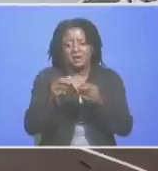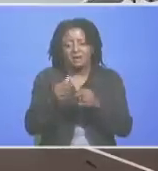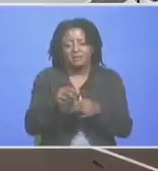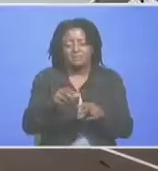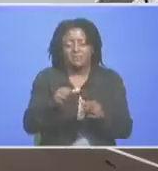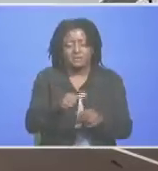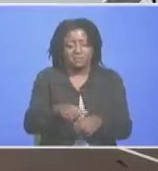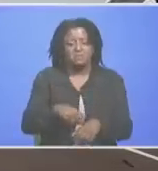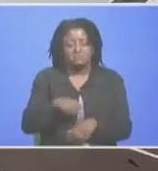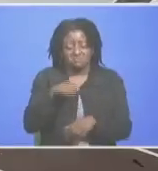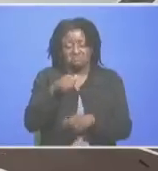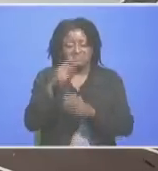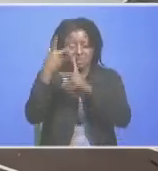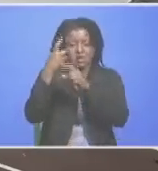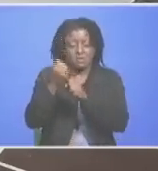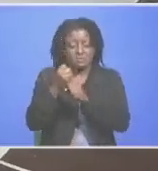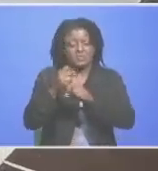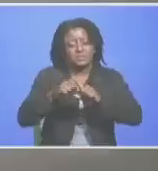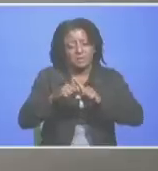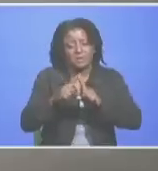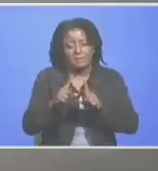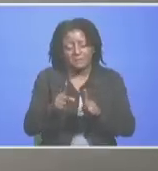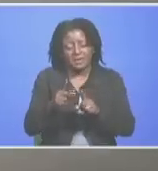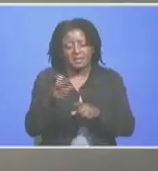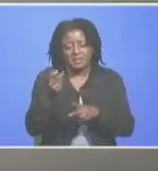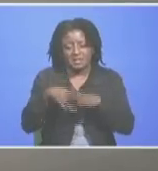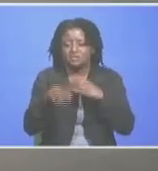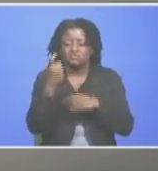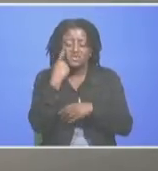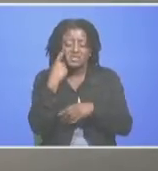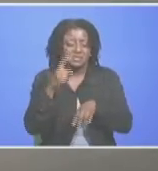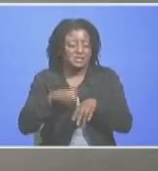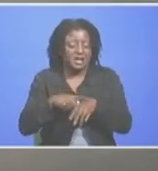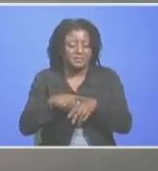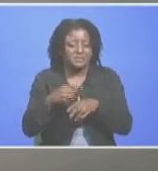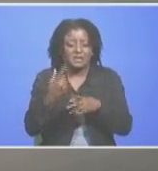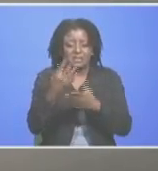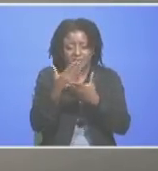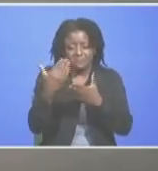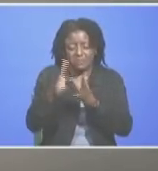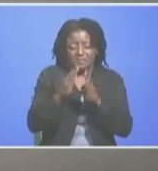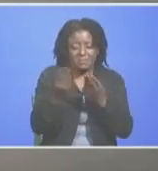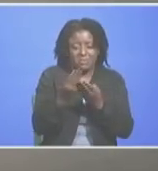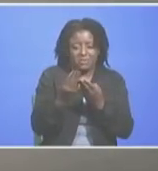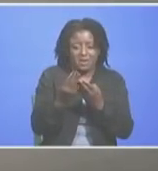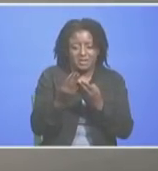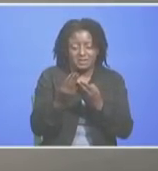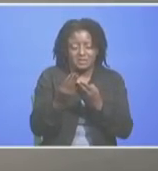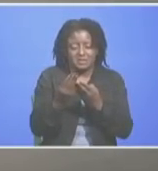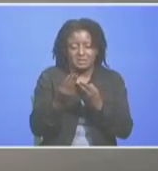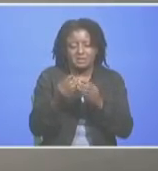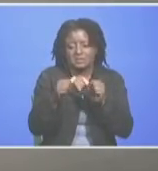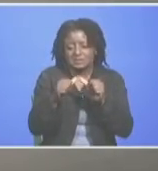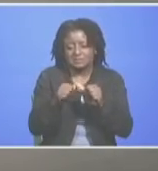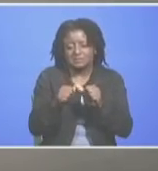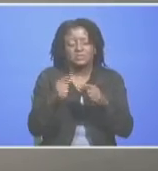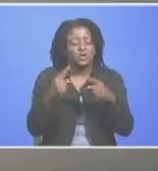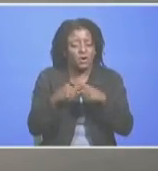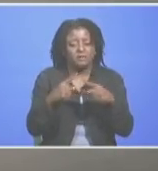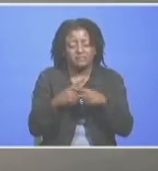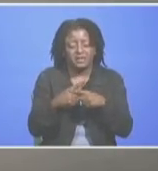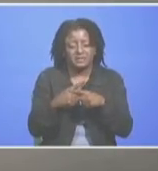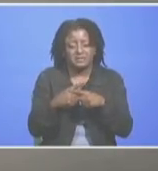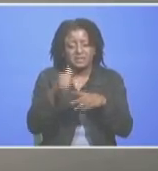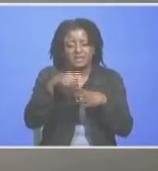tenure. Regrettably, he says, in recent times, the former board remained locked in regard to making a decision